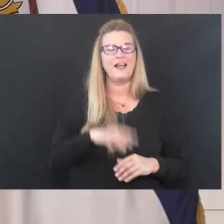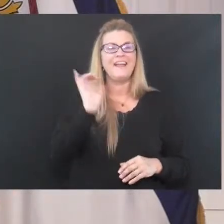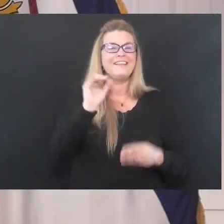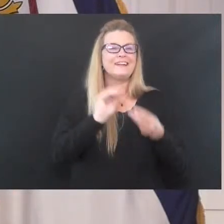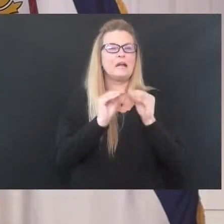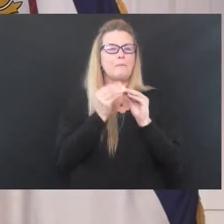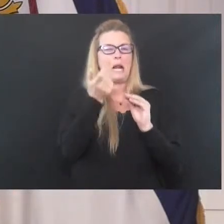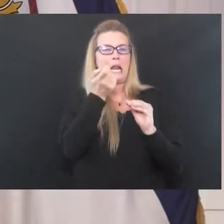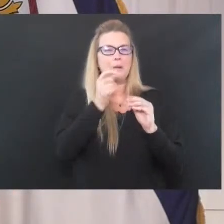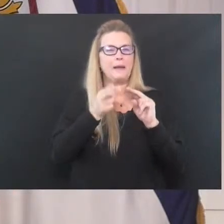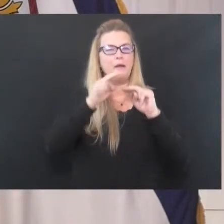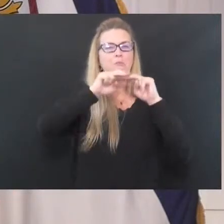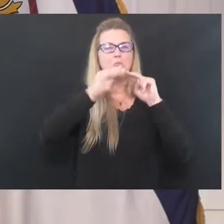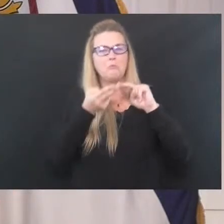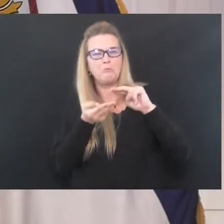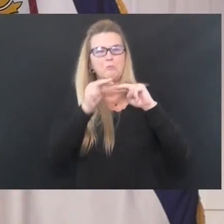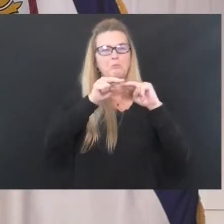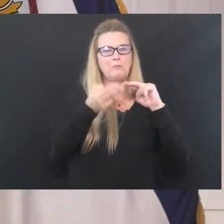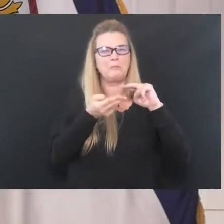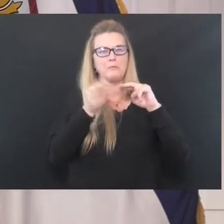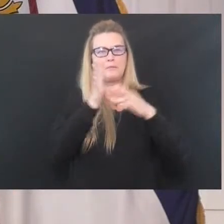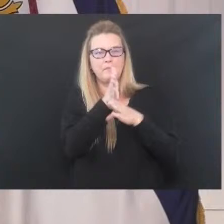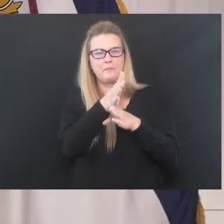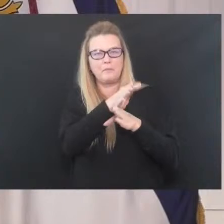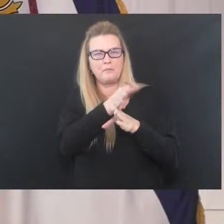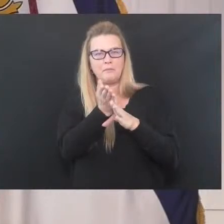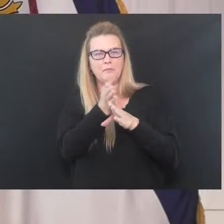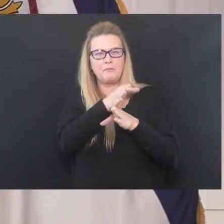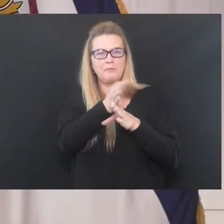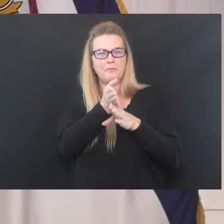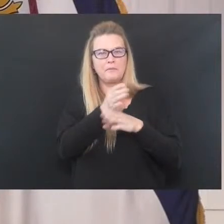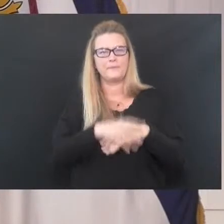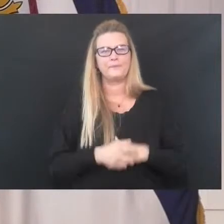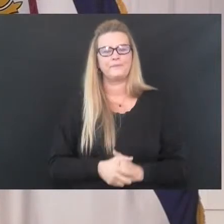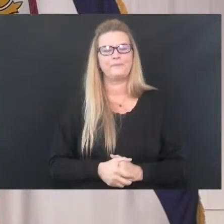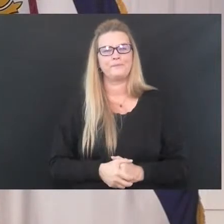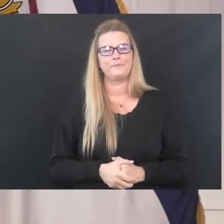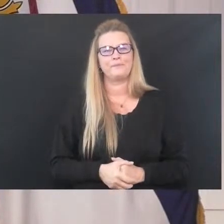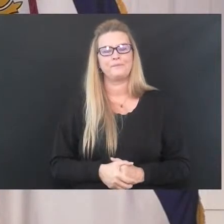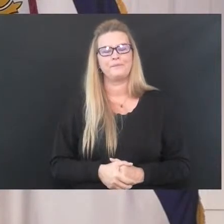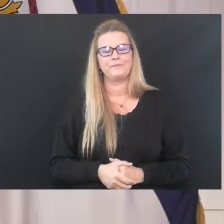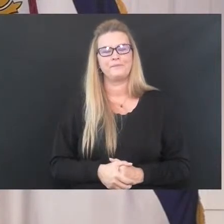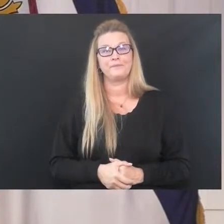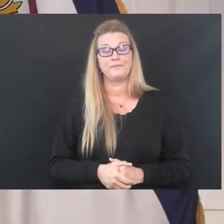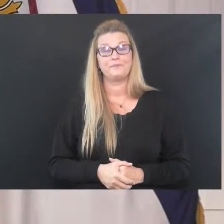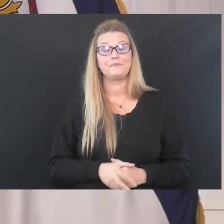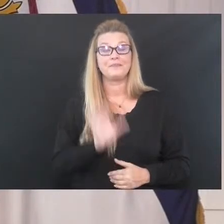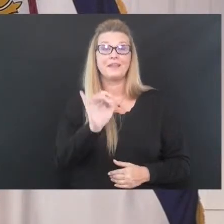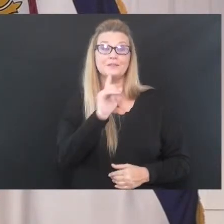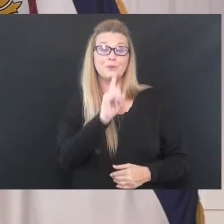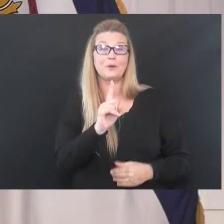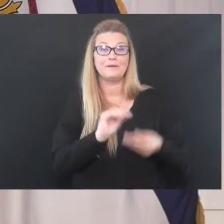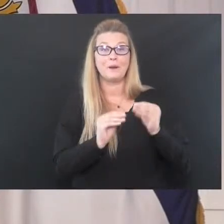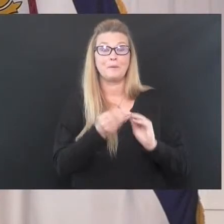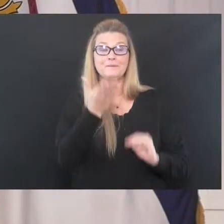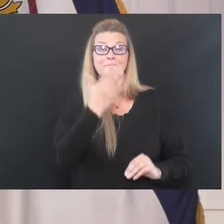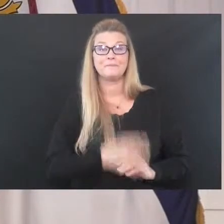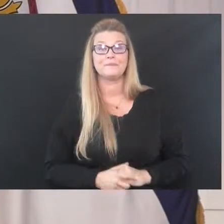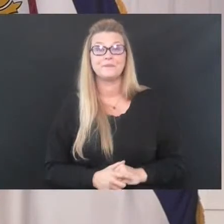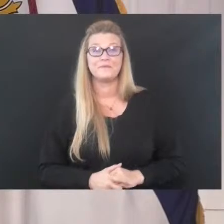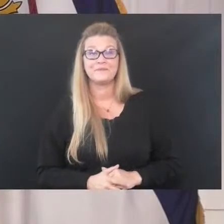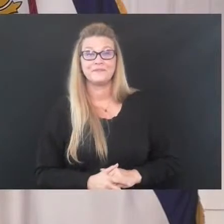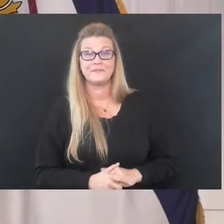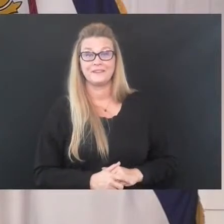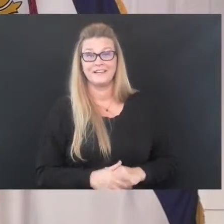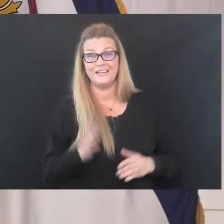be just slightly off, but they're not much off. These are the real deal.